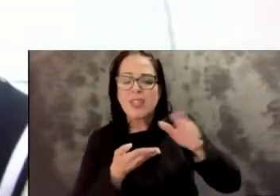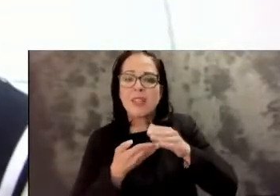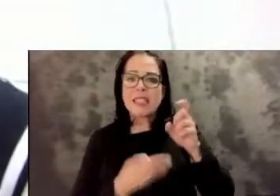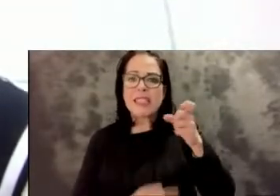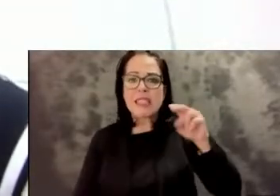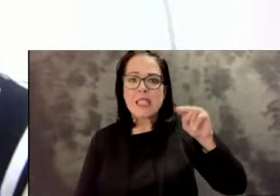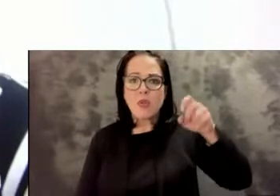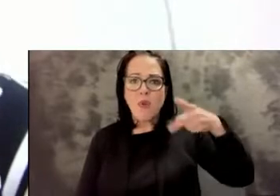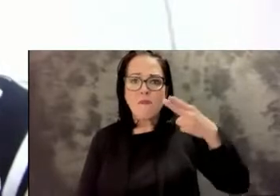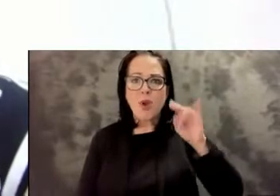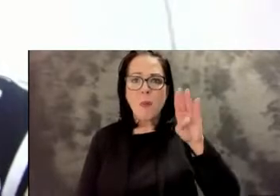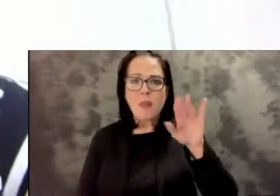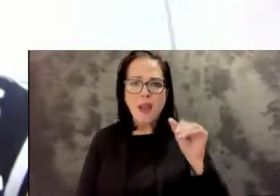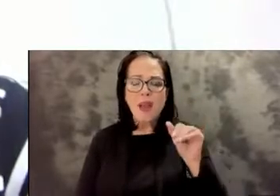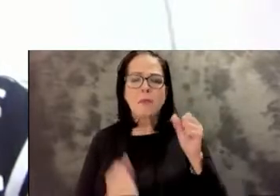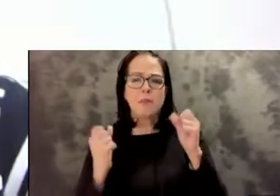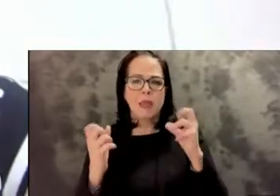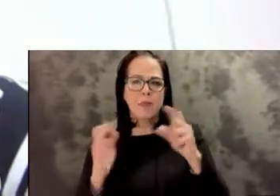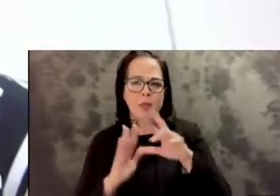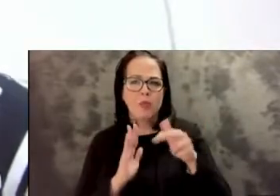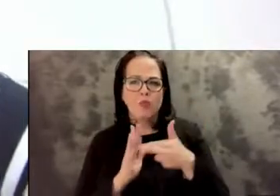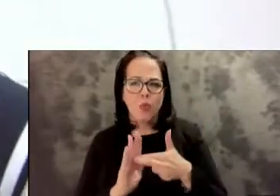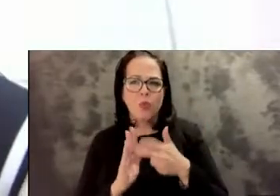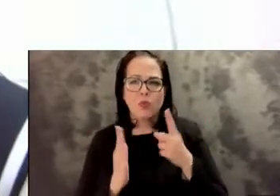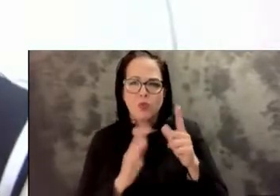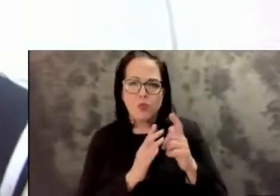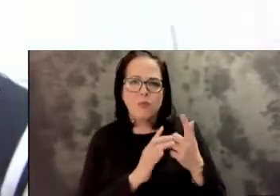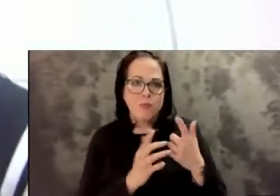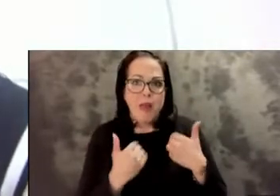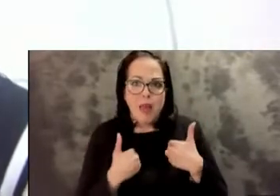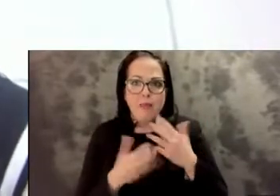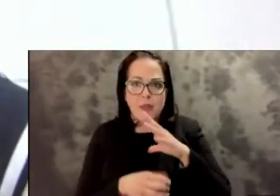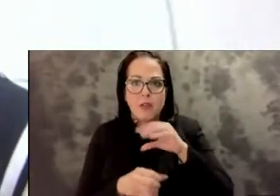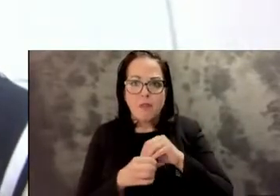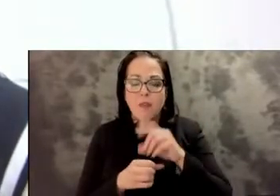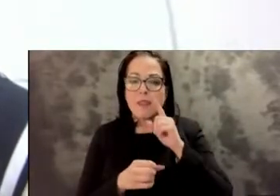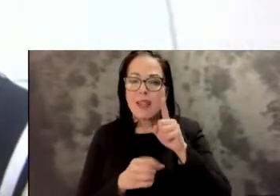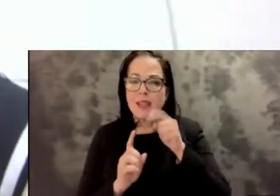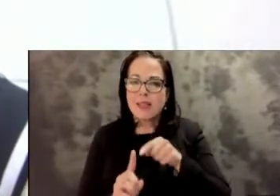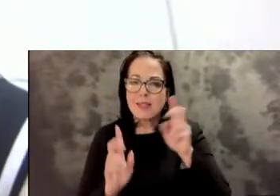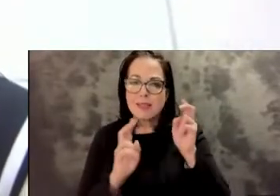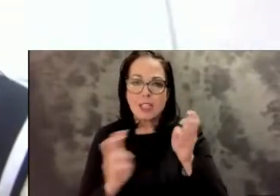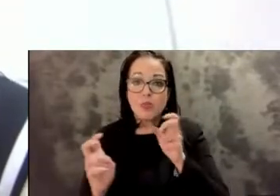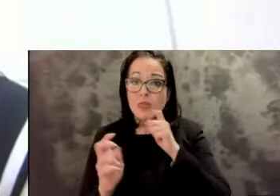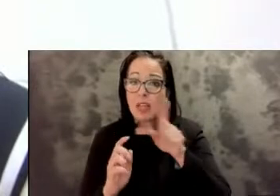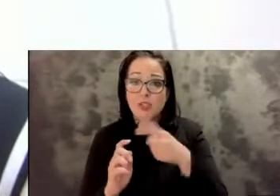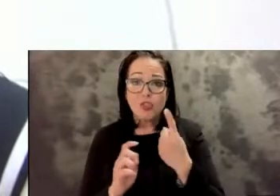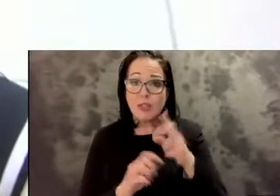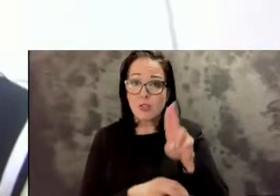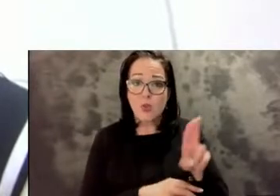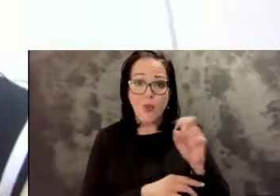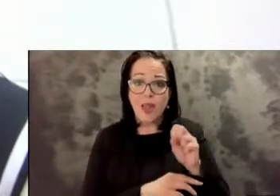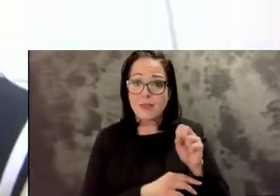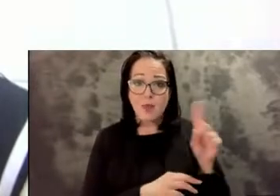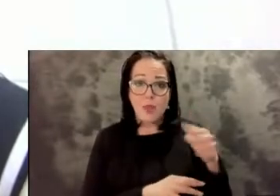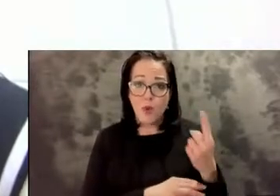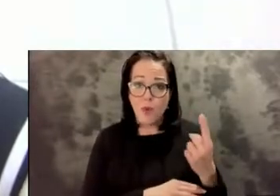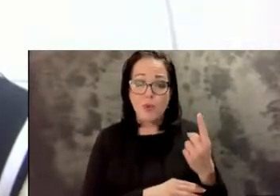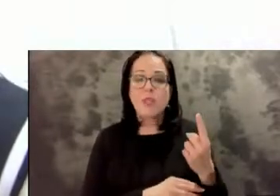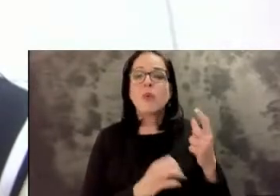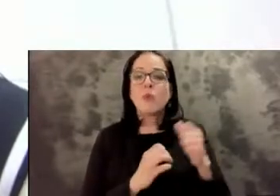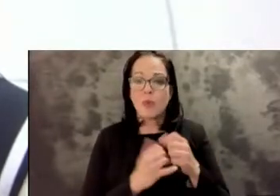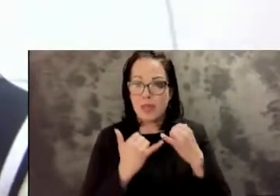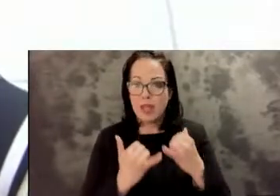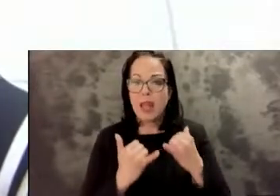play. It's pertinent to realize that these issues are not peculiar to the United States alone, but they exist in various forms in